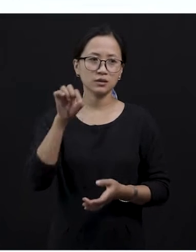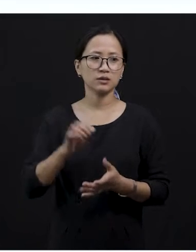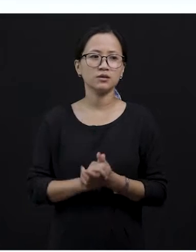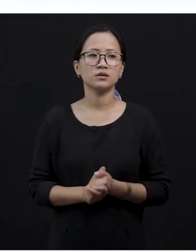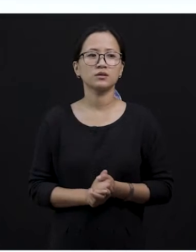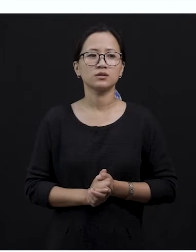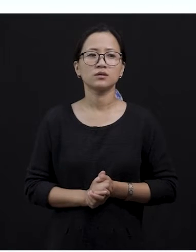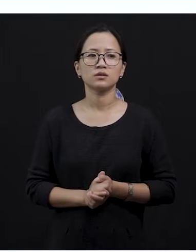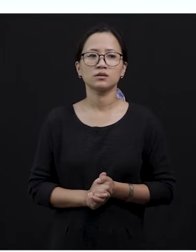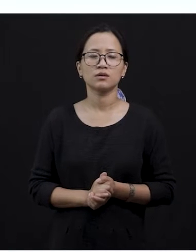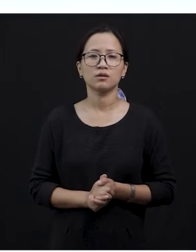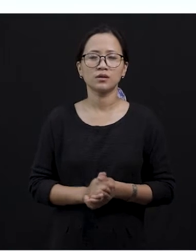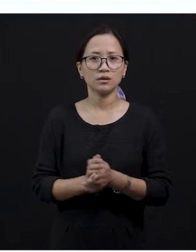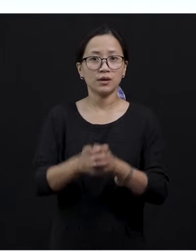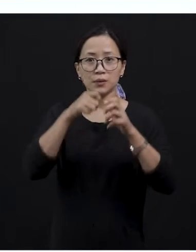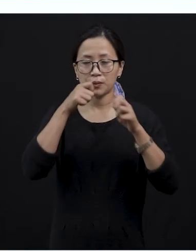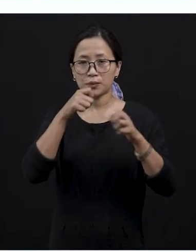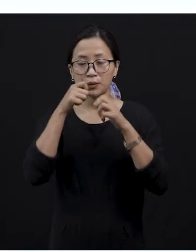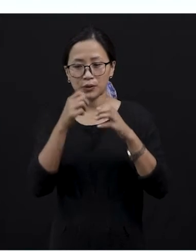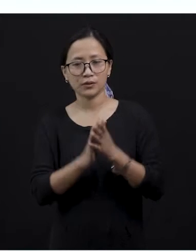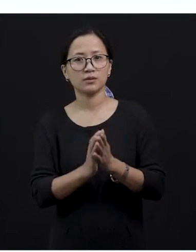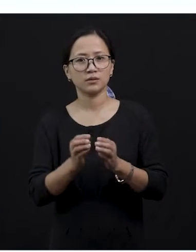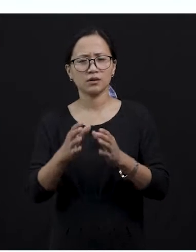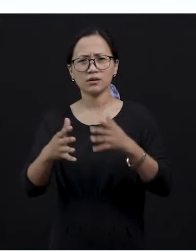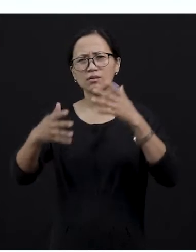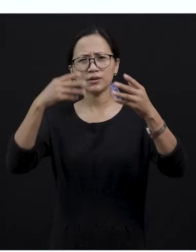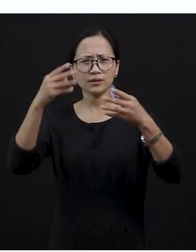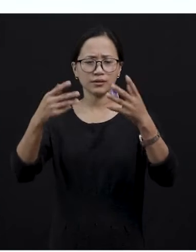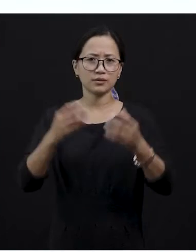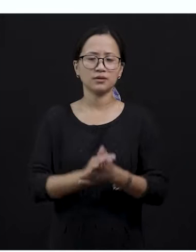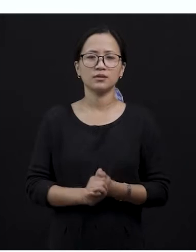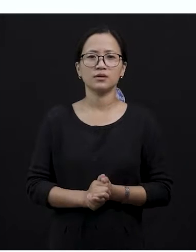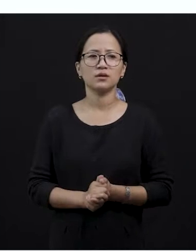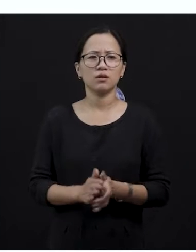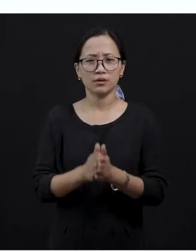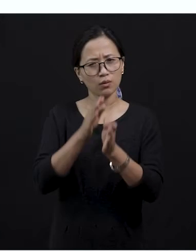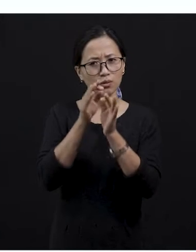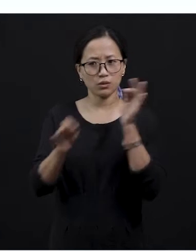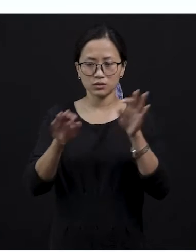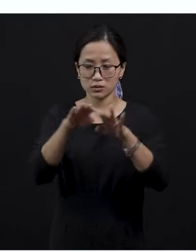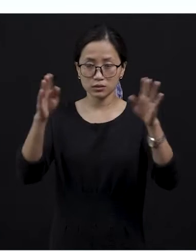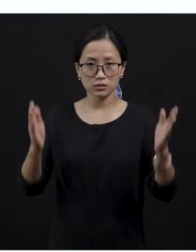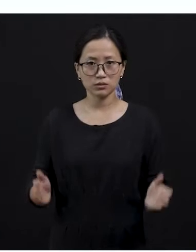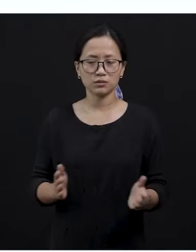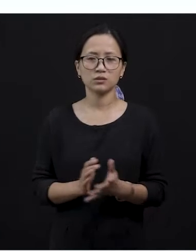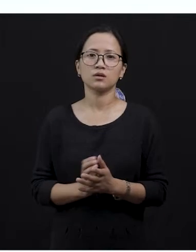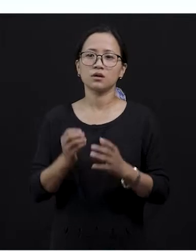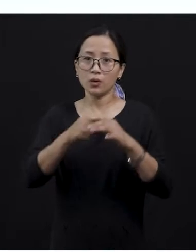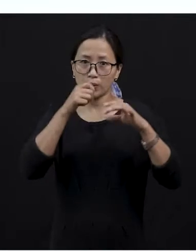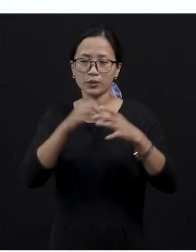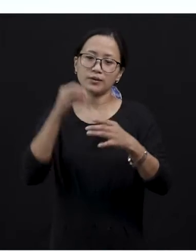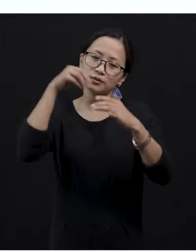are like the balloons and the hot steam. Balloons, they have air inside them. Yes or